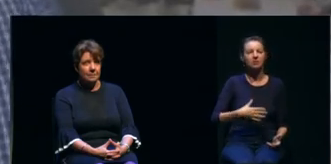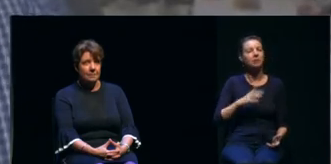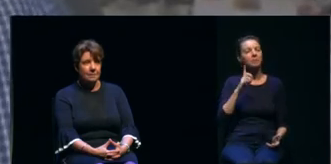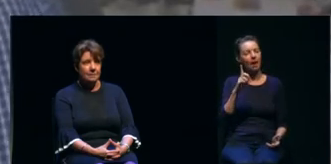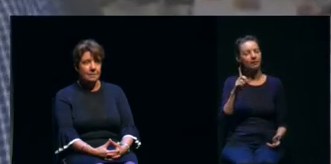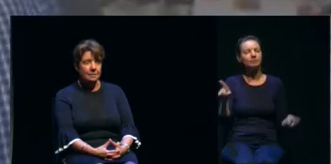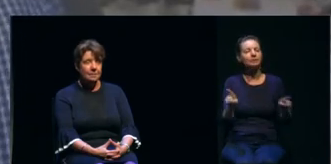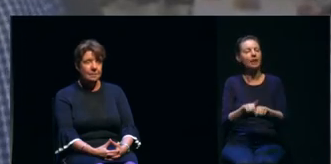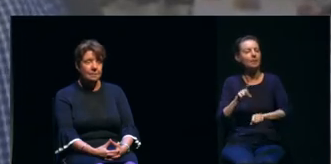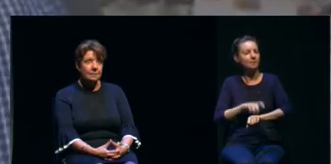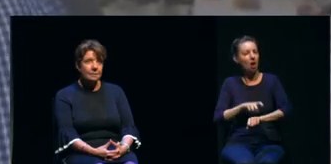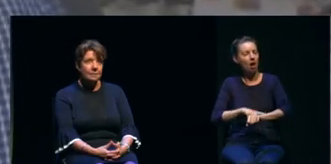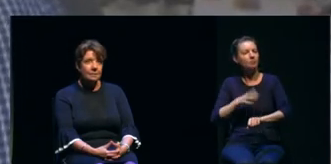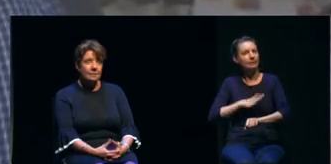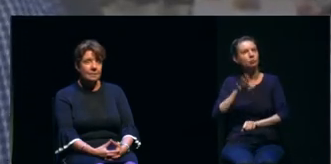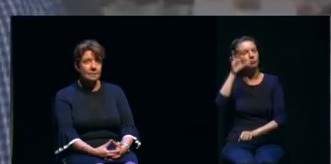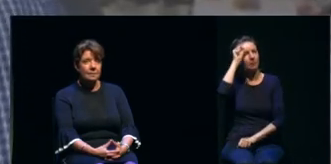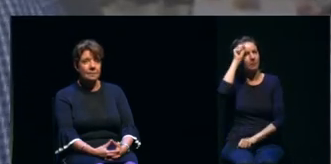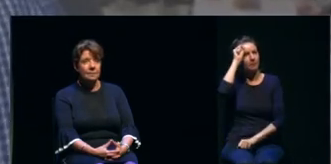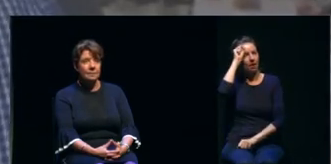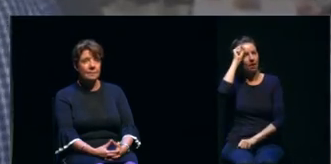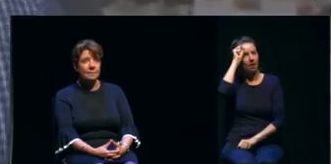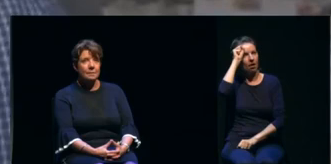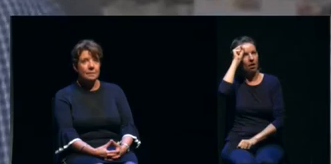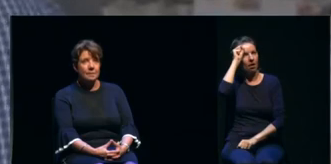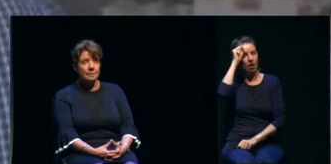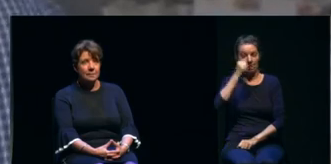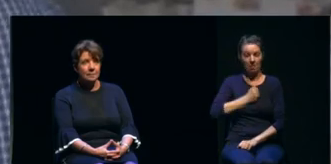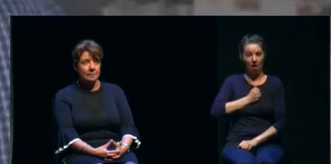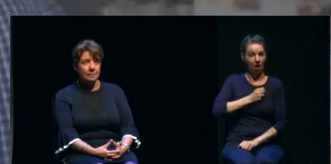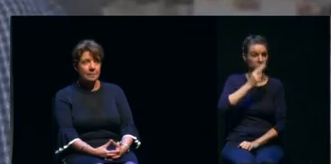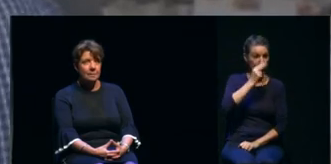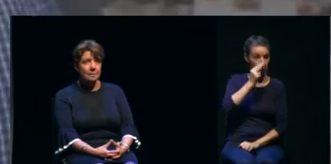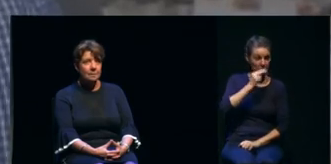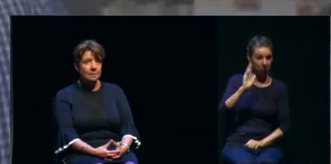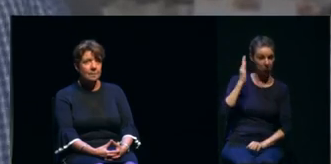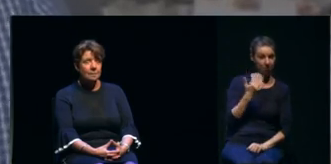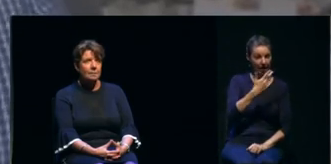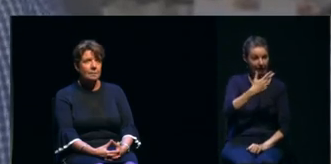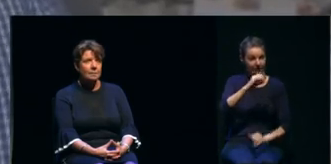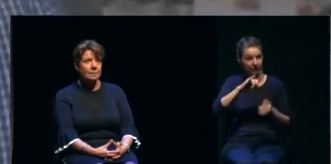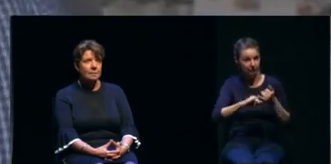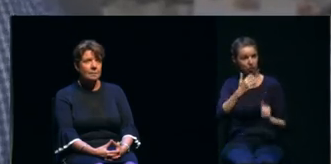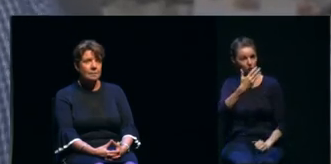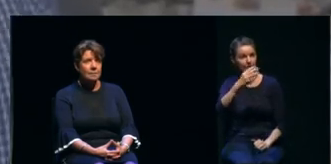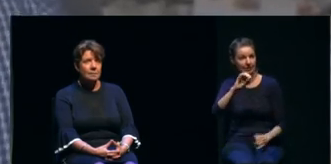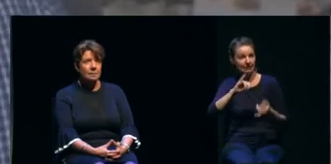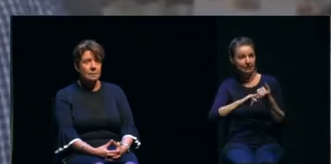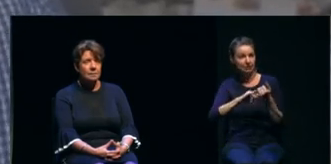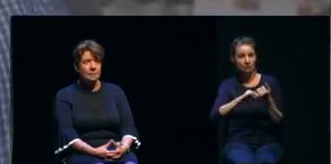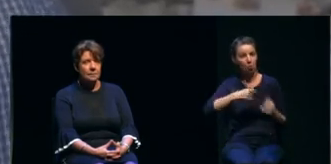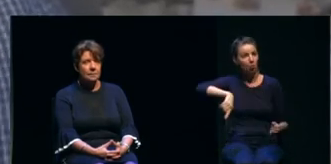same time, I have to remember that when, even in my teens, in like the 80s and 90s, we didn't